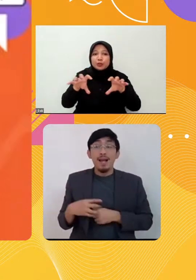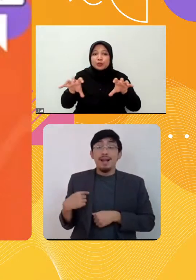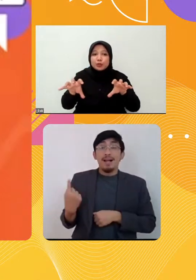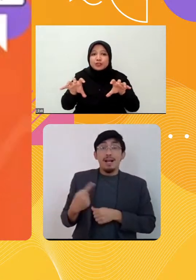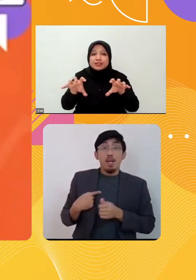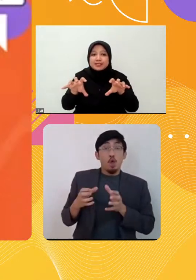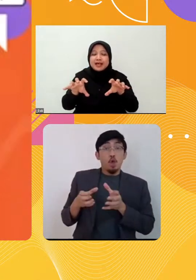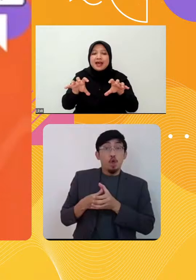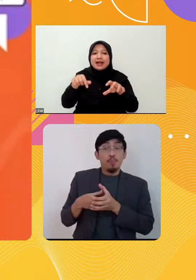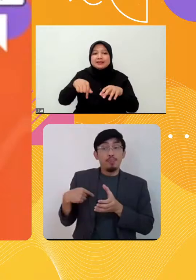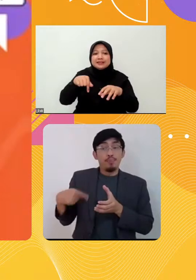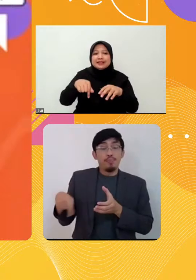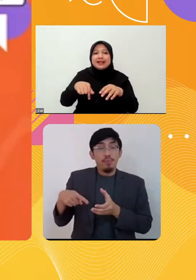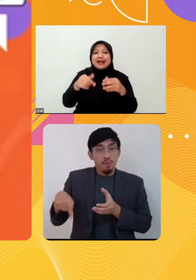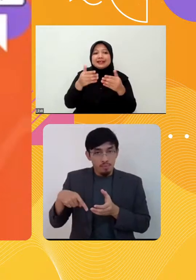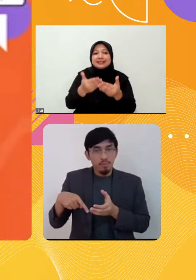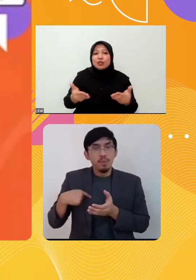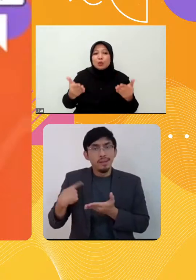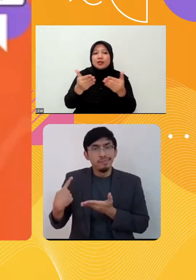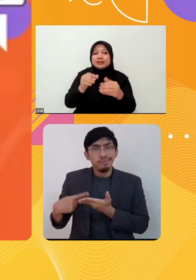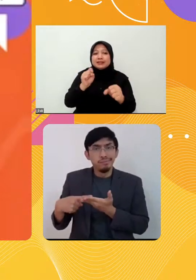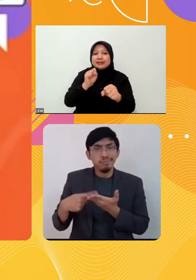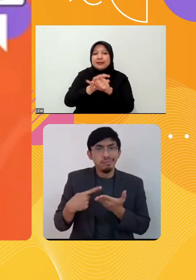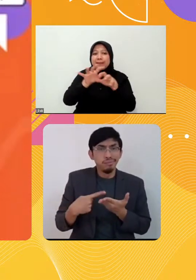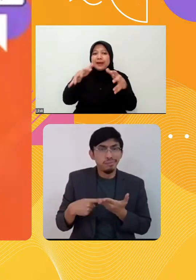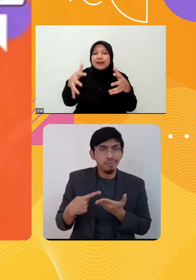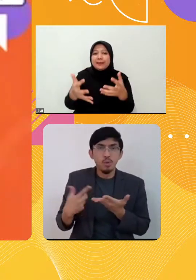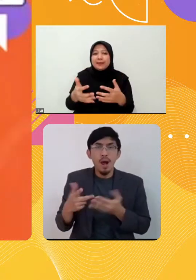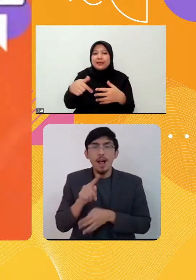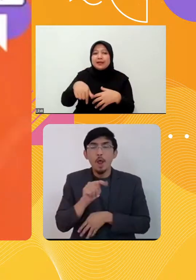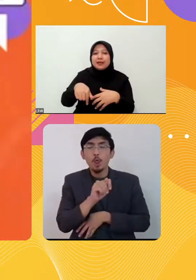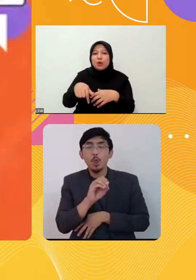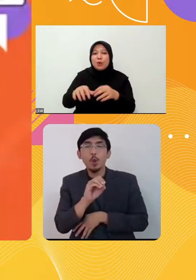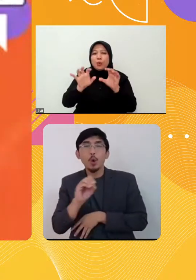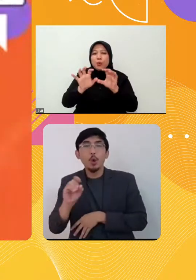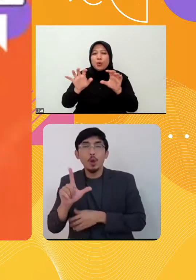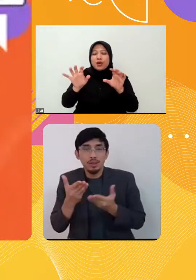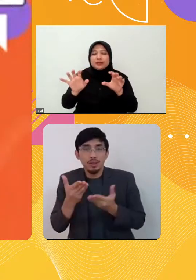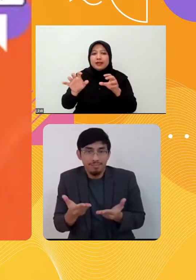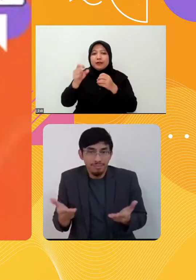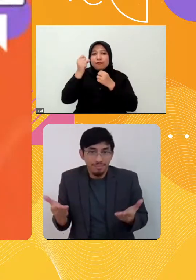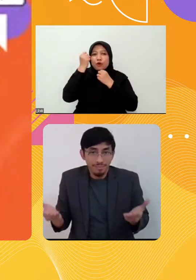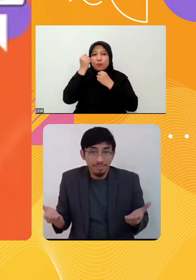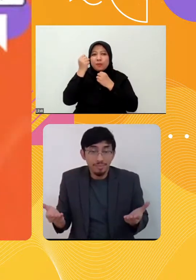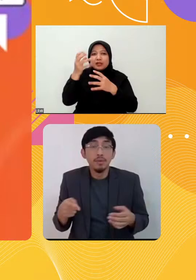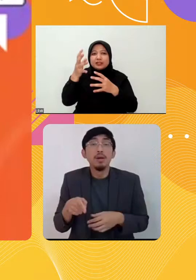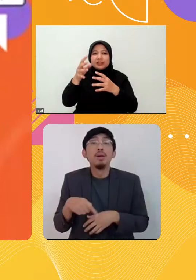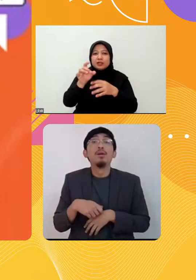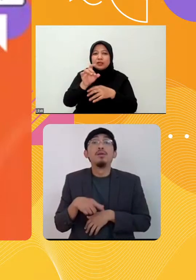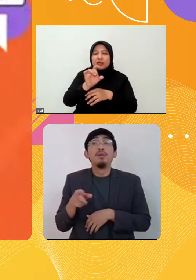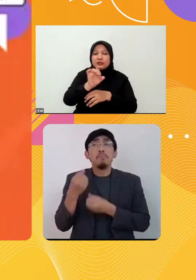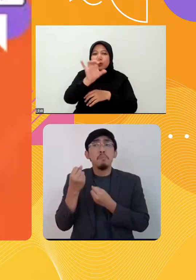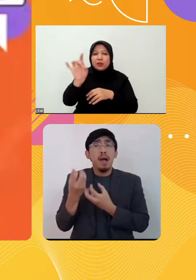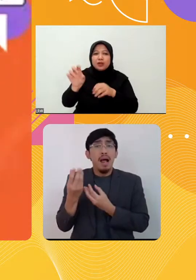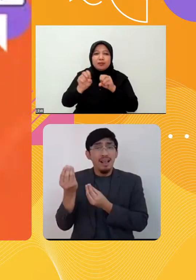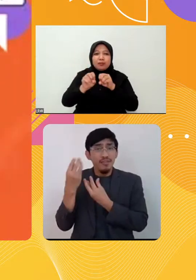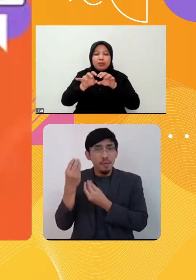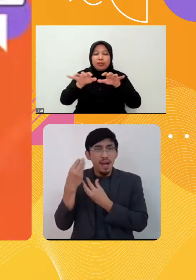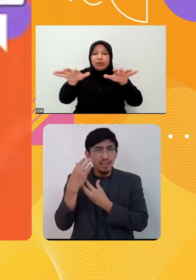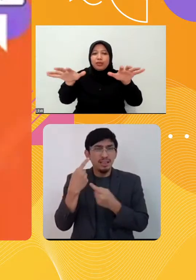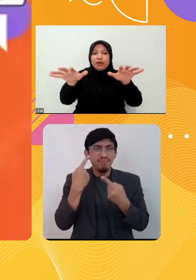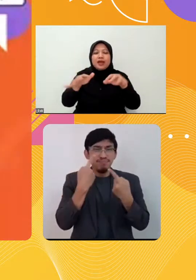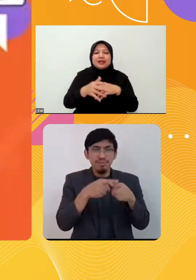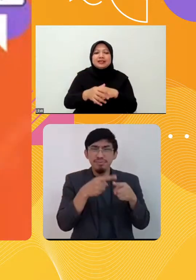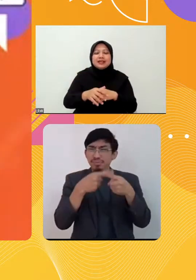because many misinformation coming. So maybe those kind of tools also can